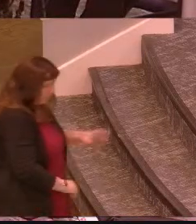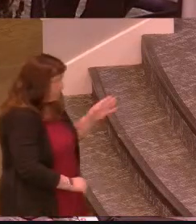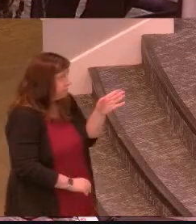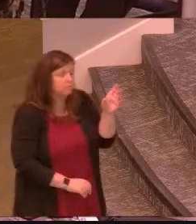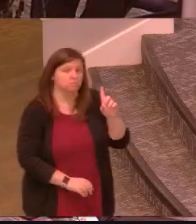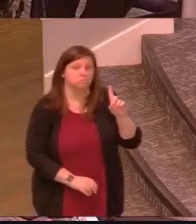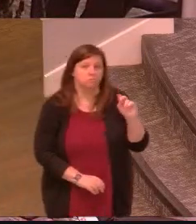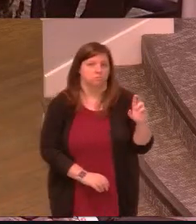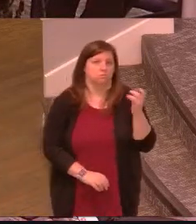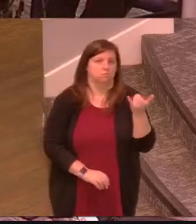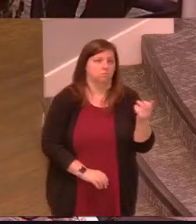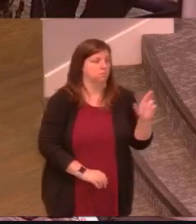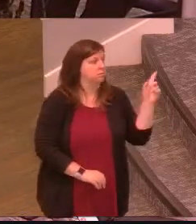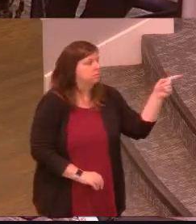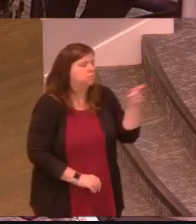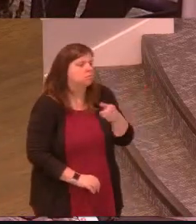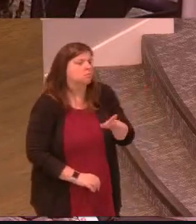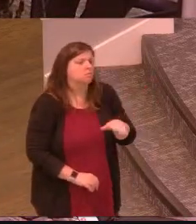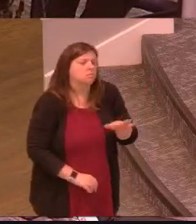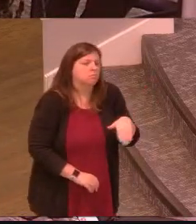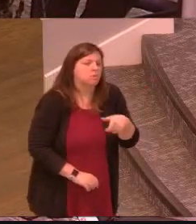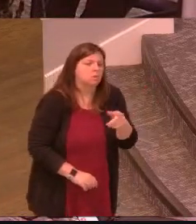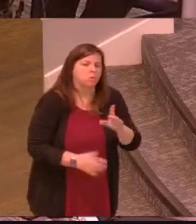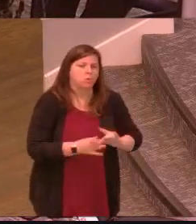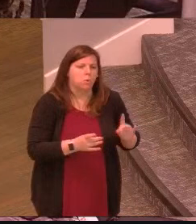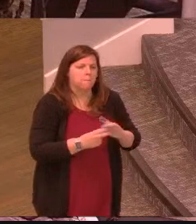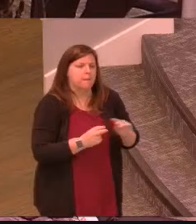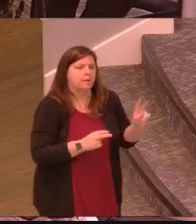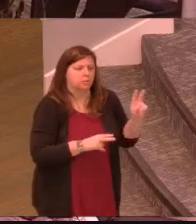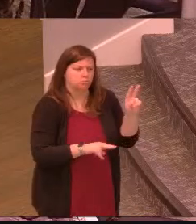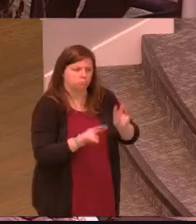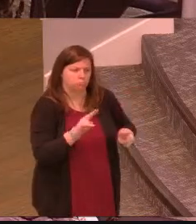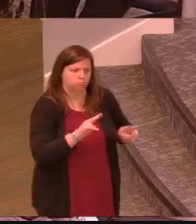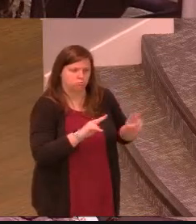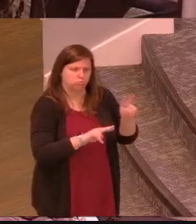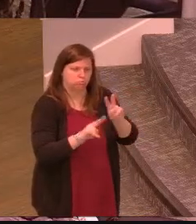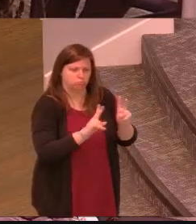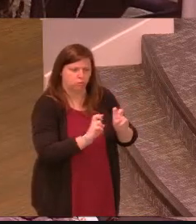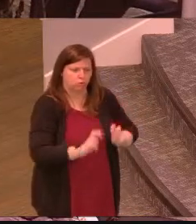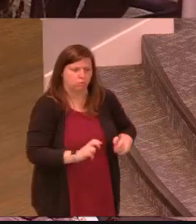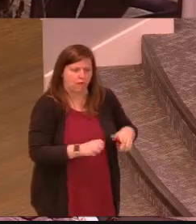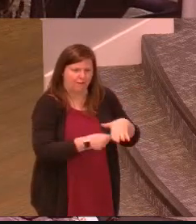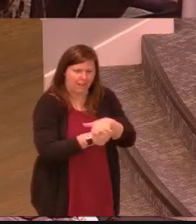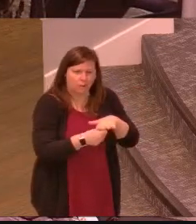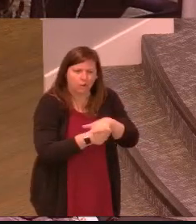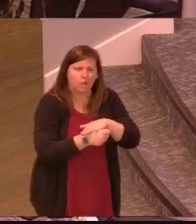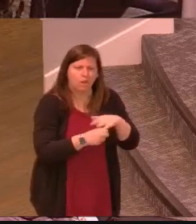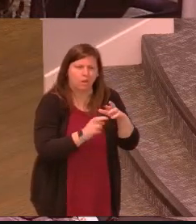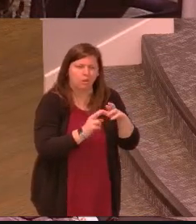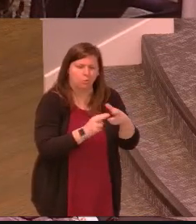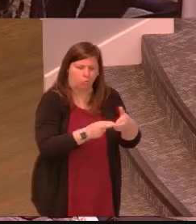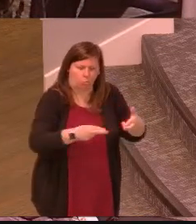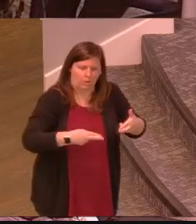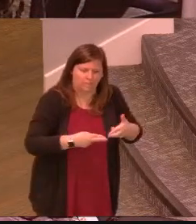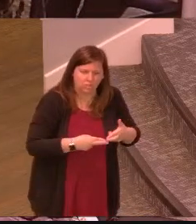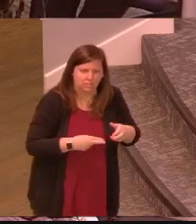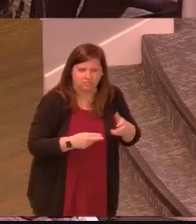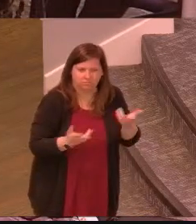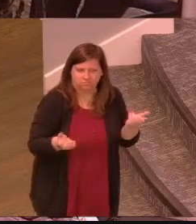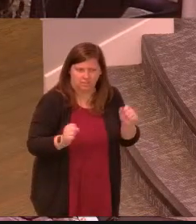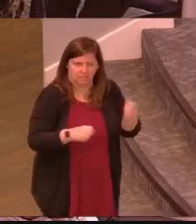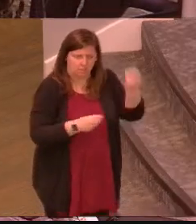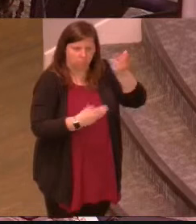You mentioned looking around in the area and the region. Can you tell us where we are in